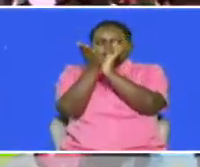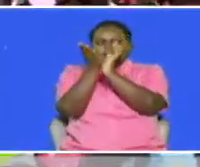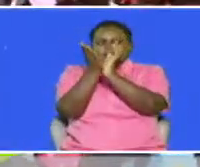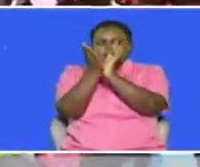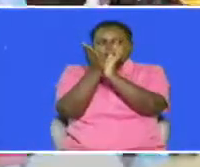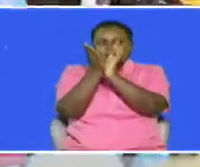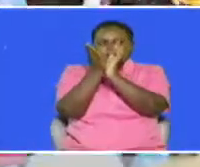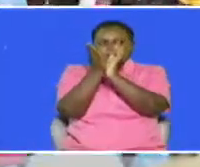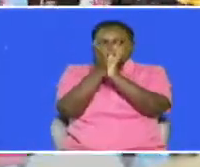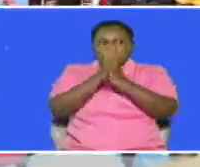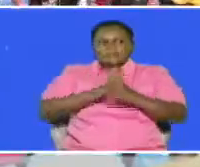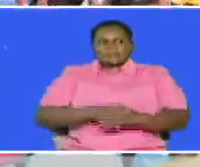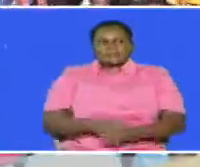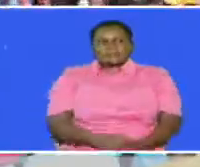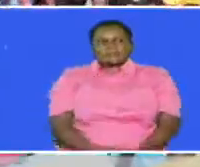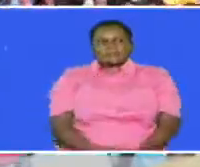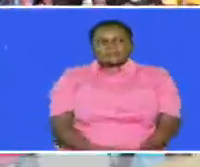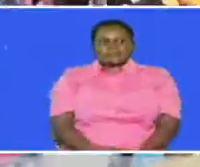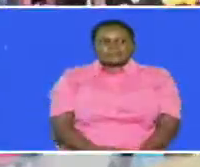from Njiro,